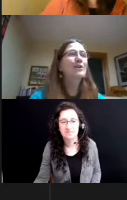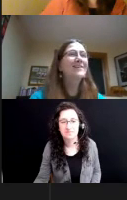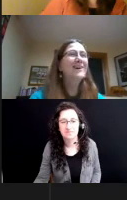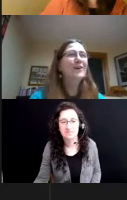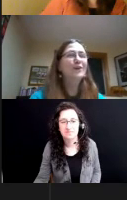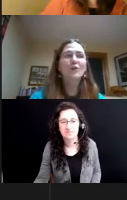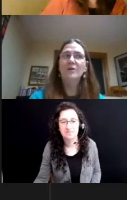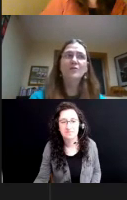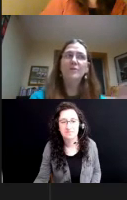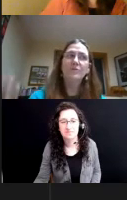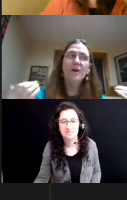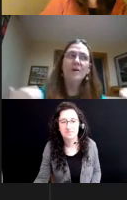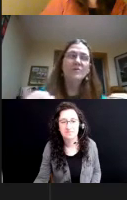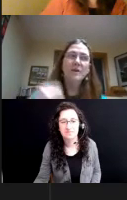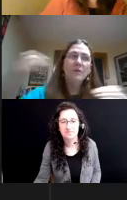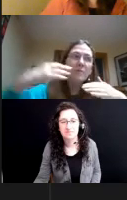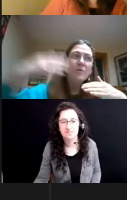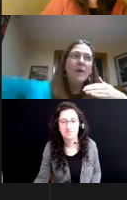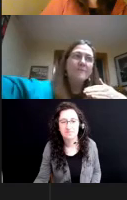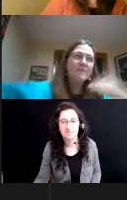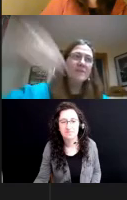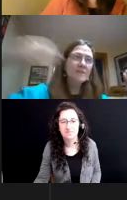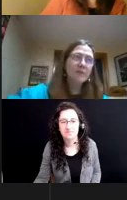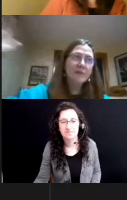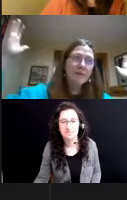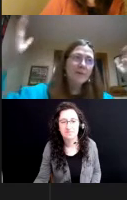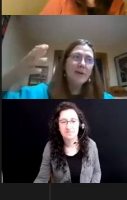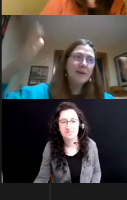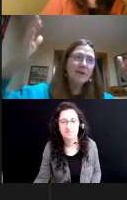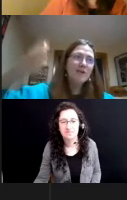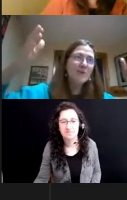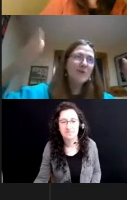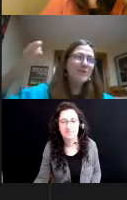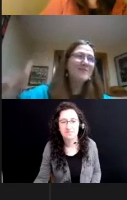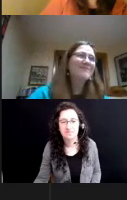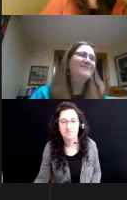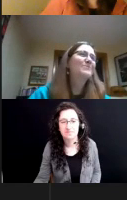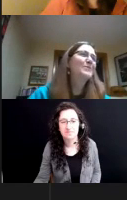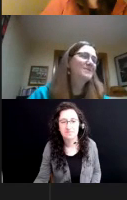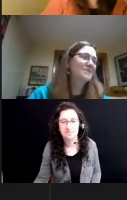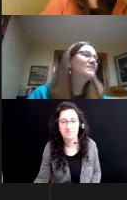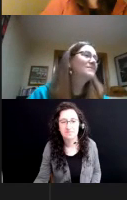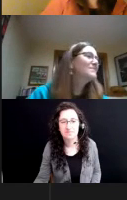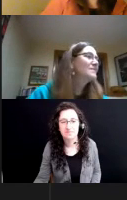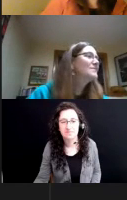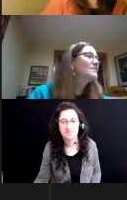Our elk and other critters we're not using, they move away seasonally. We keep our cattle, our sheep, our goats